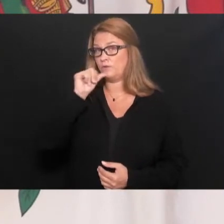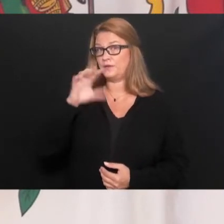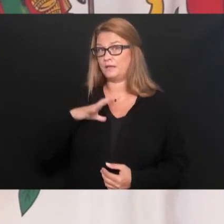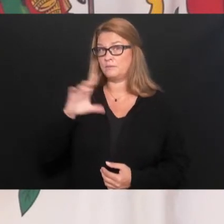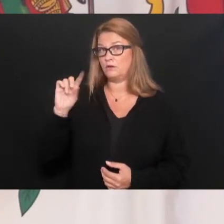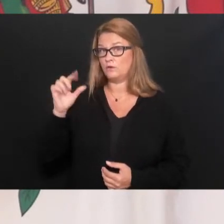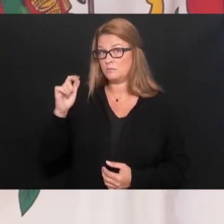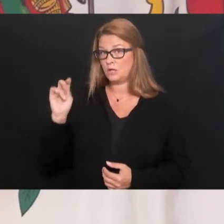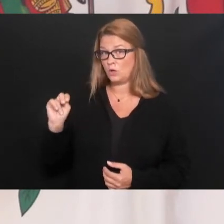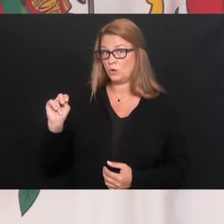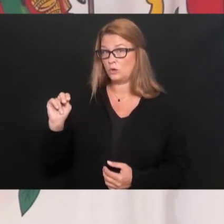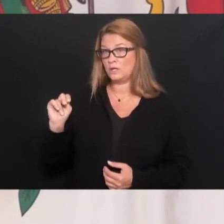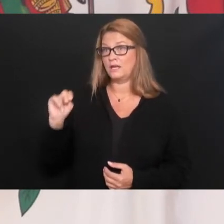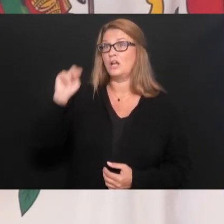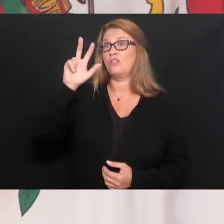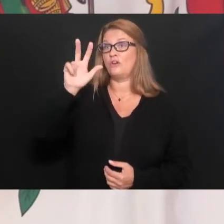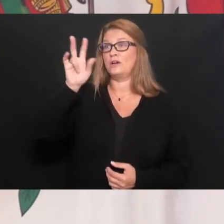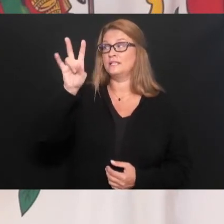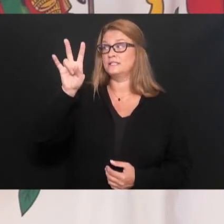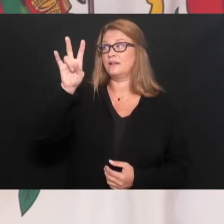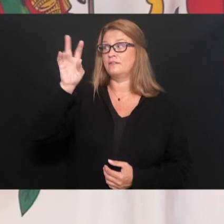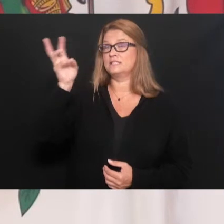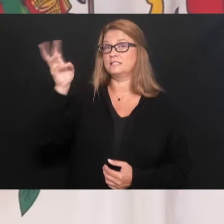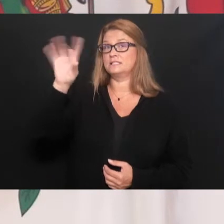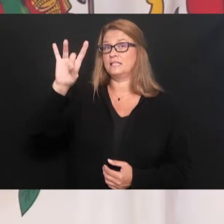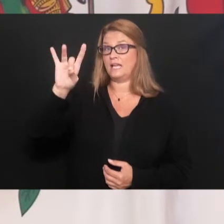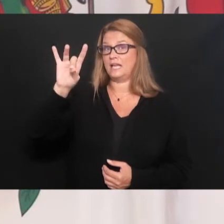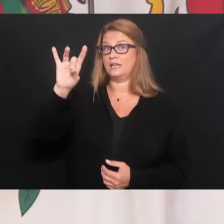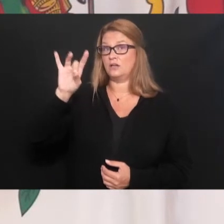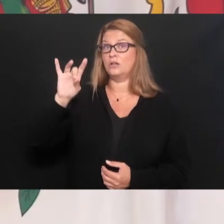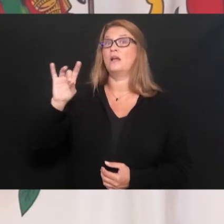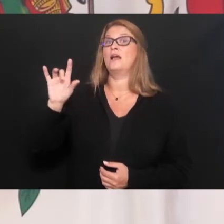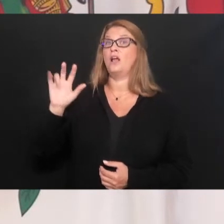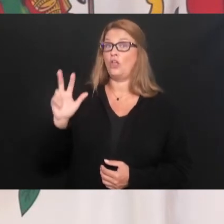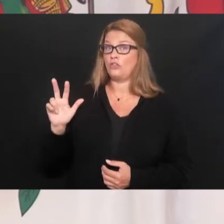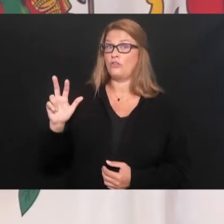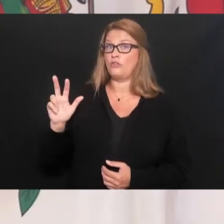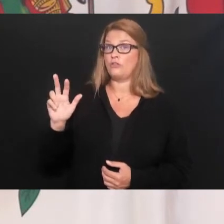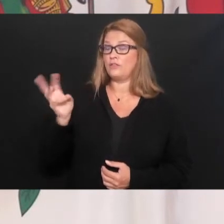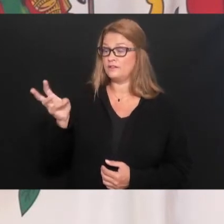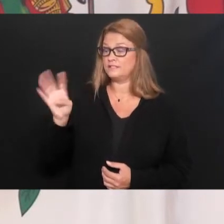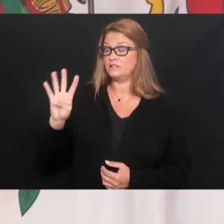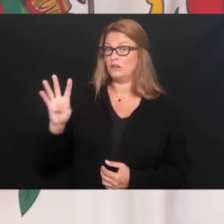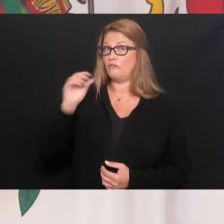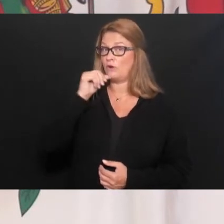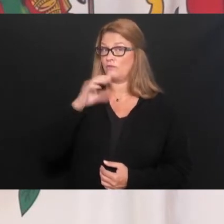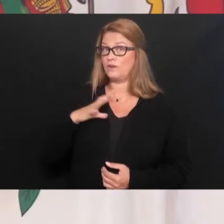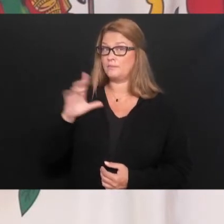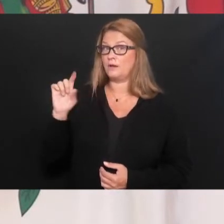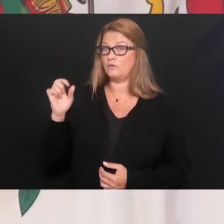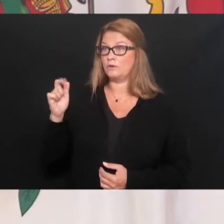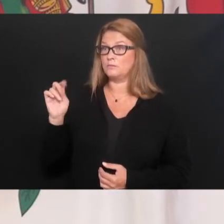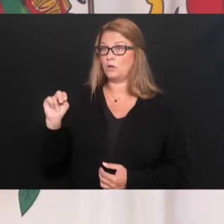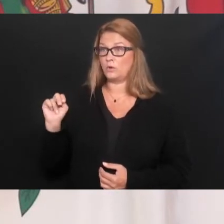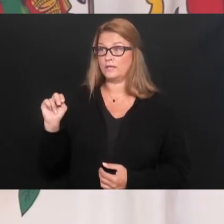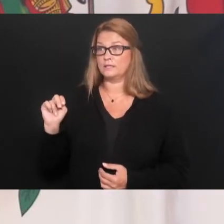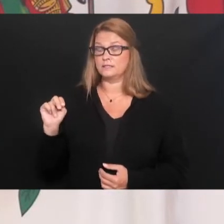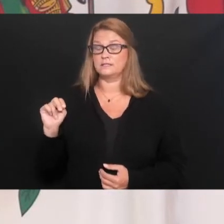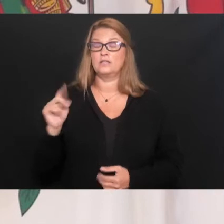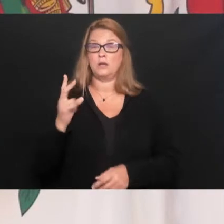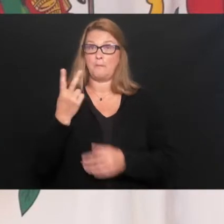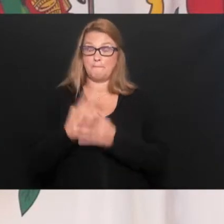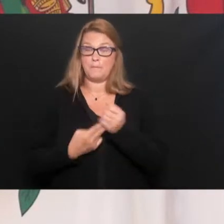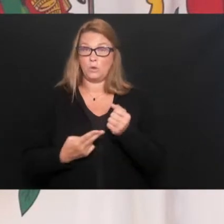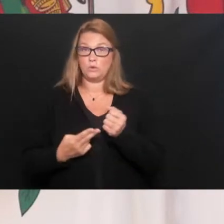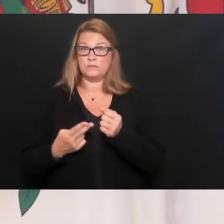from Logan County, and the 3,768th death is also a 64-year-old female from Logan County.